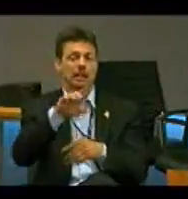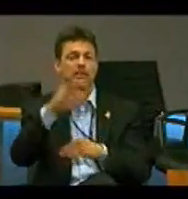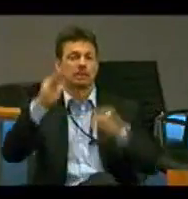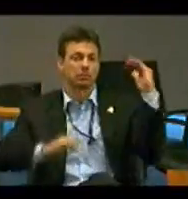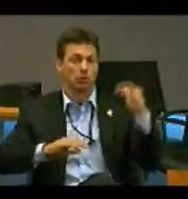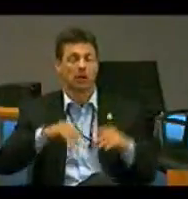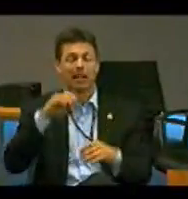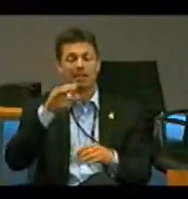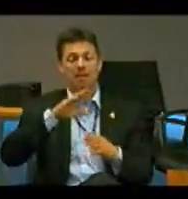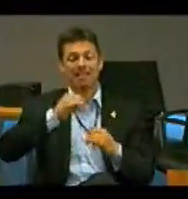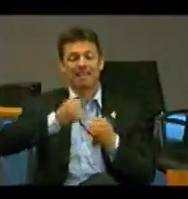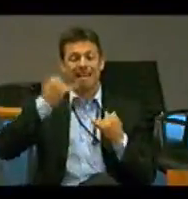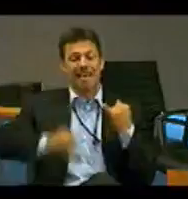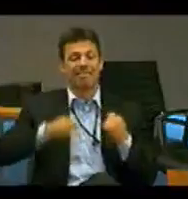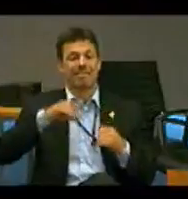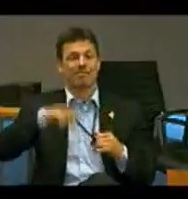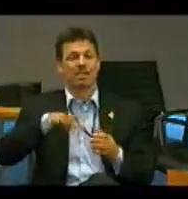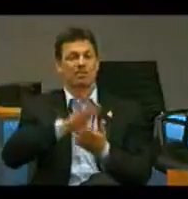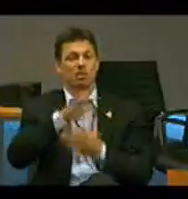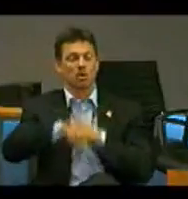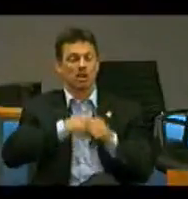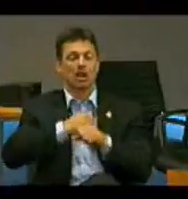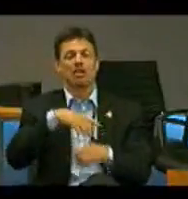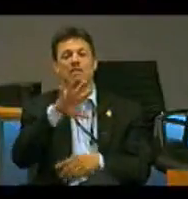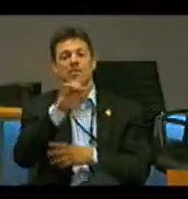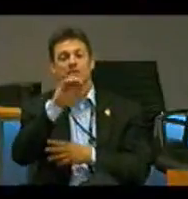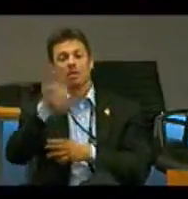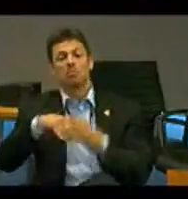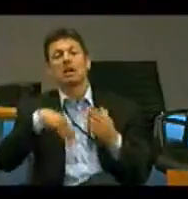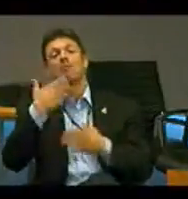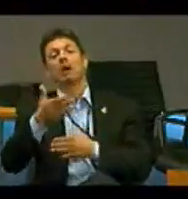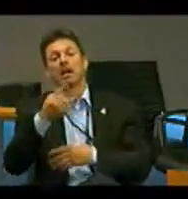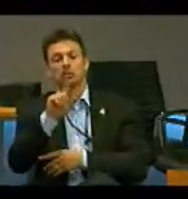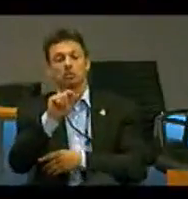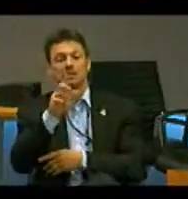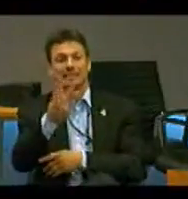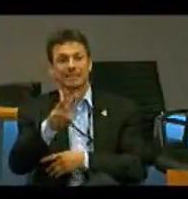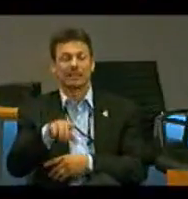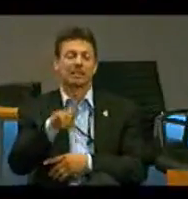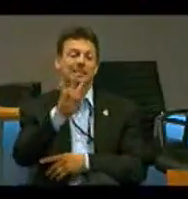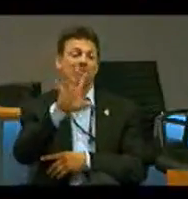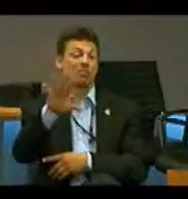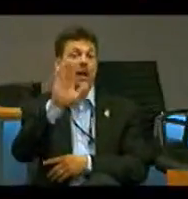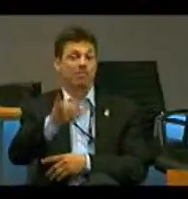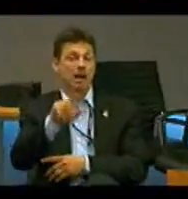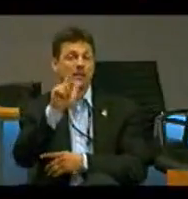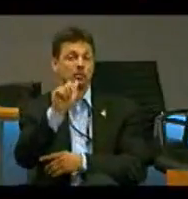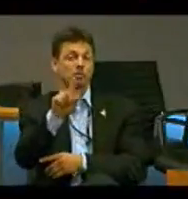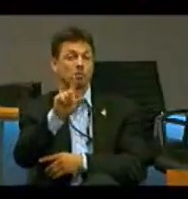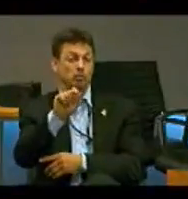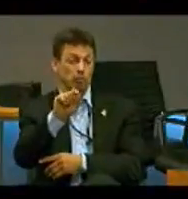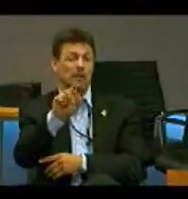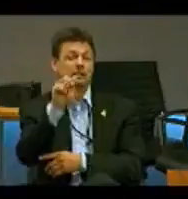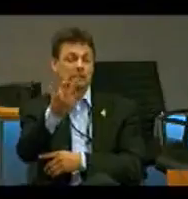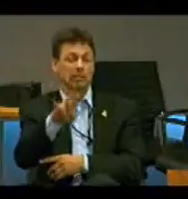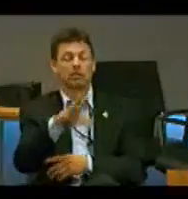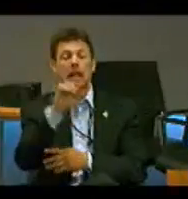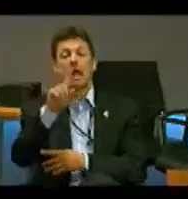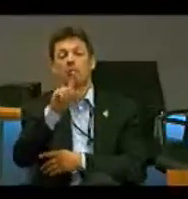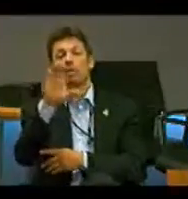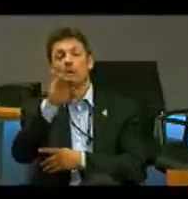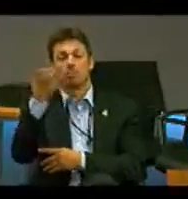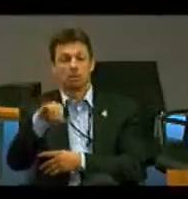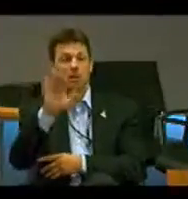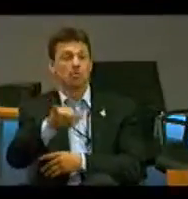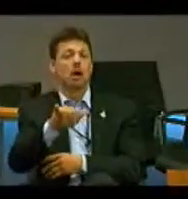disproportionality by the end of this school year, 50% by 2016, 75% by 2017, and